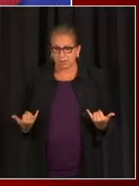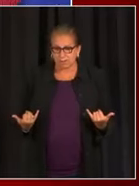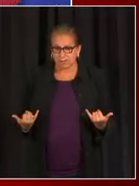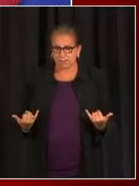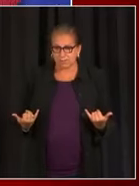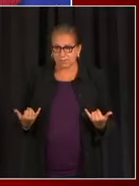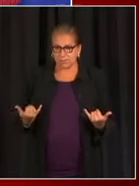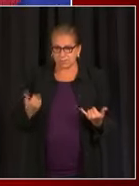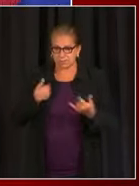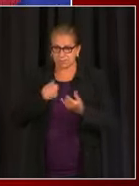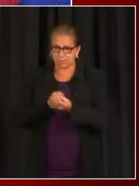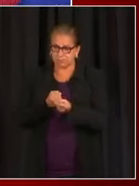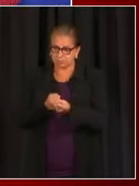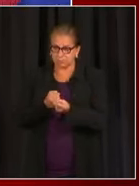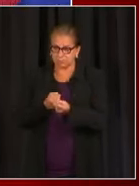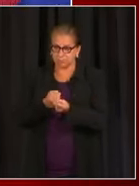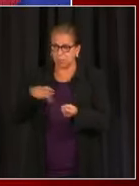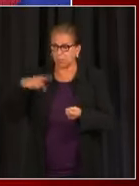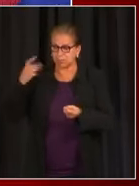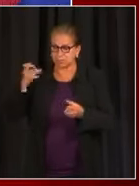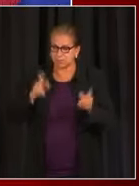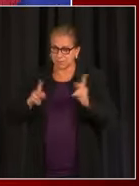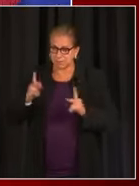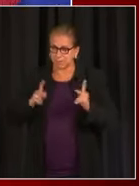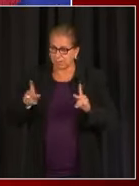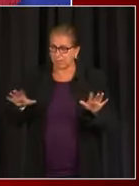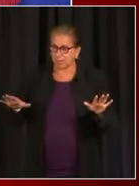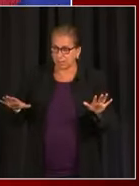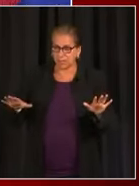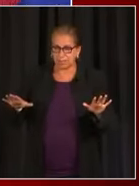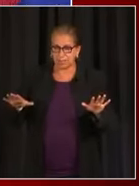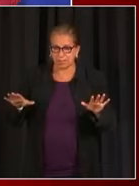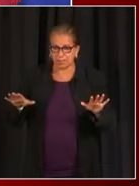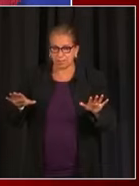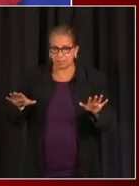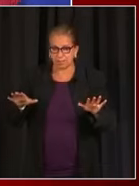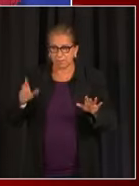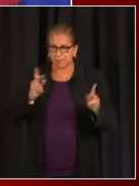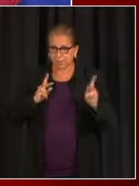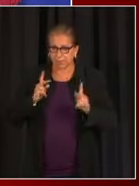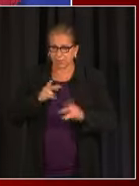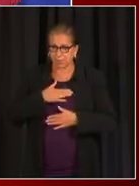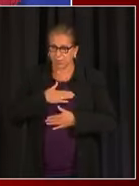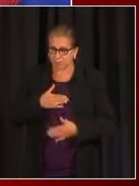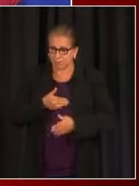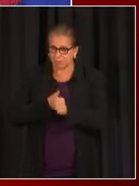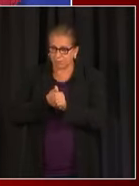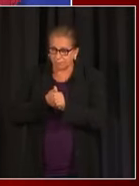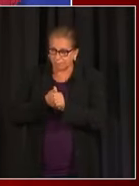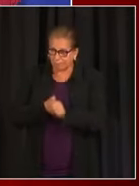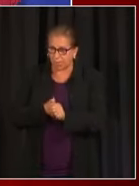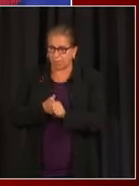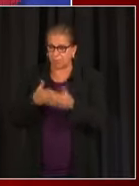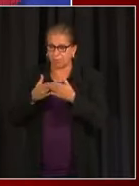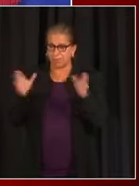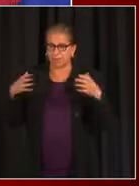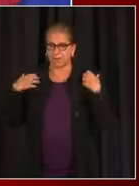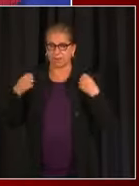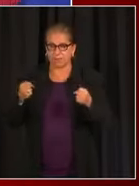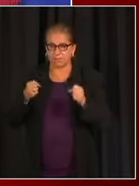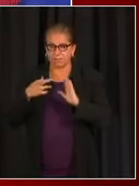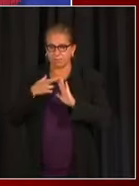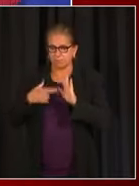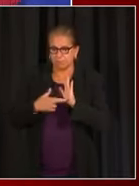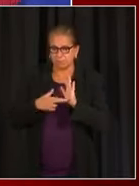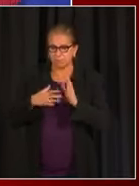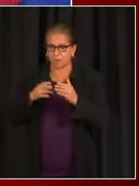DC residents have been throughout all of this, and how willing they have been to follow the public health guidance. And how